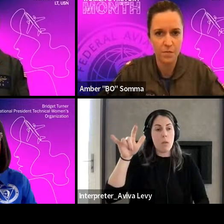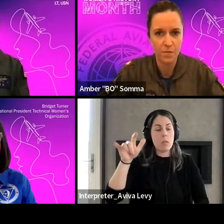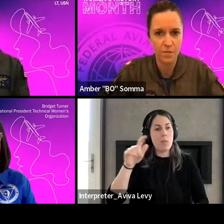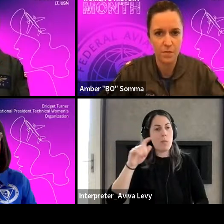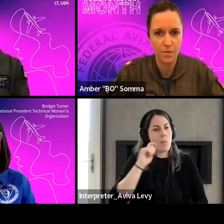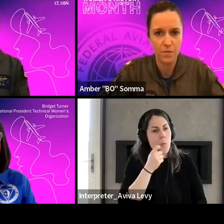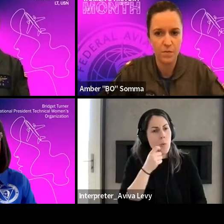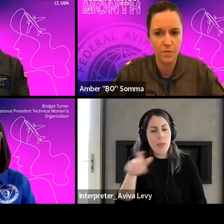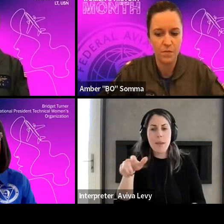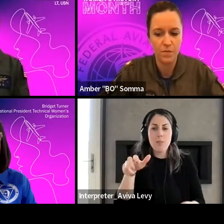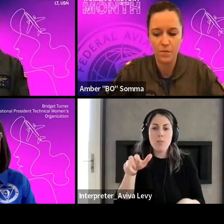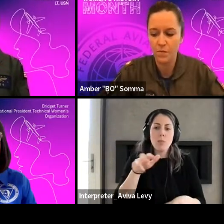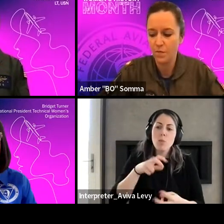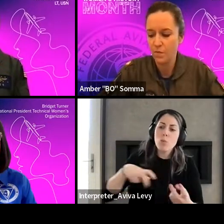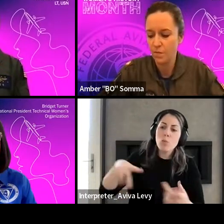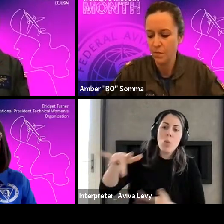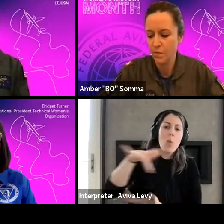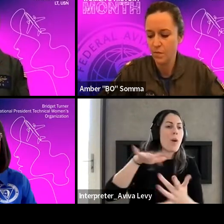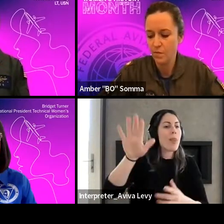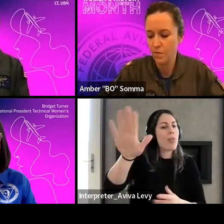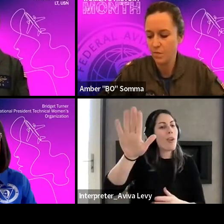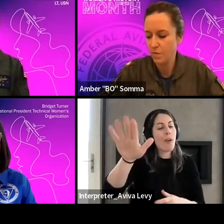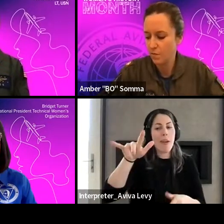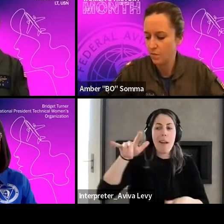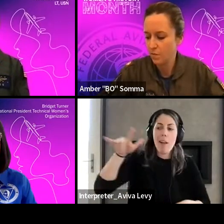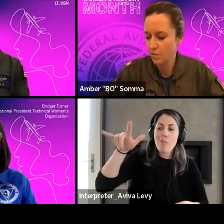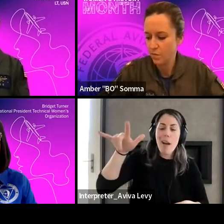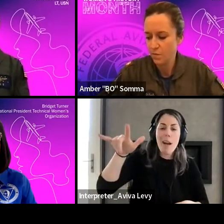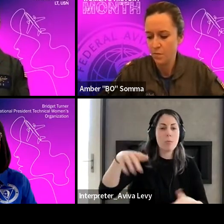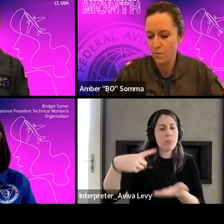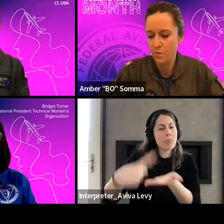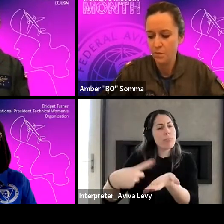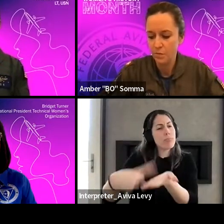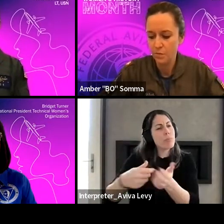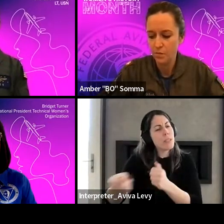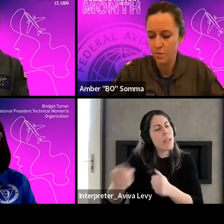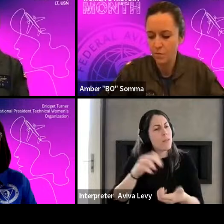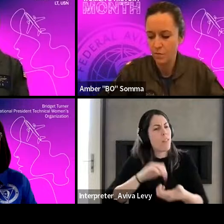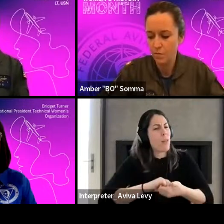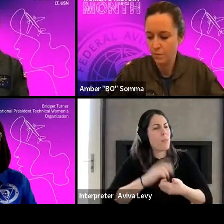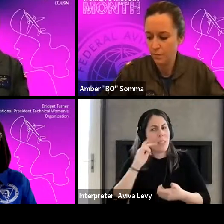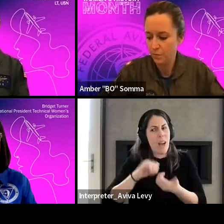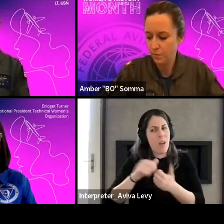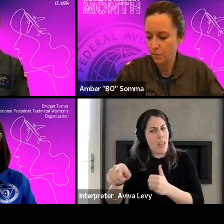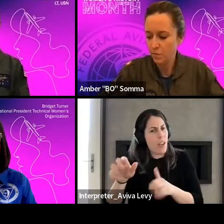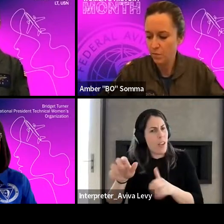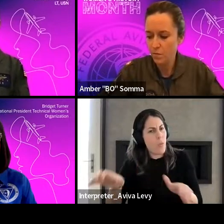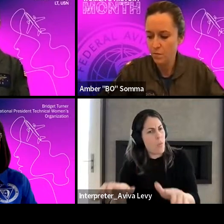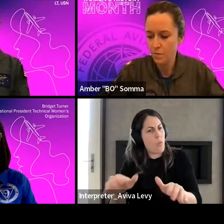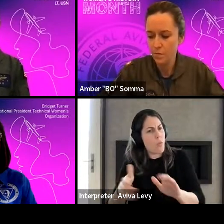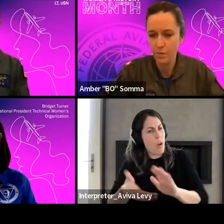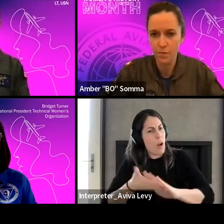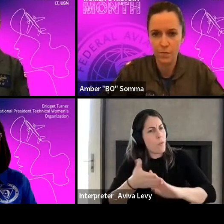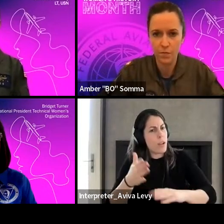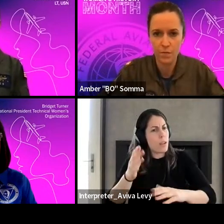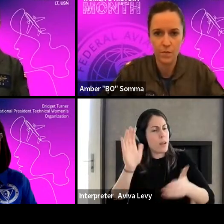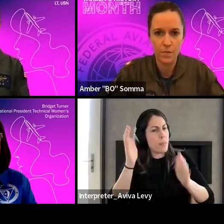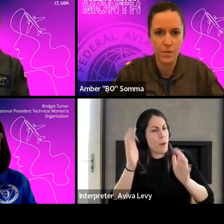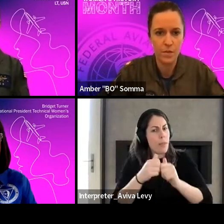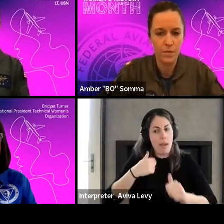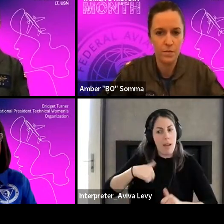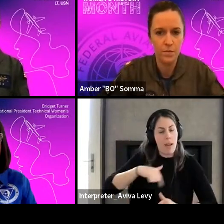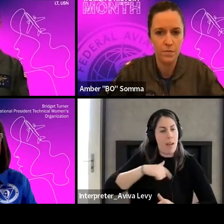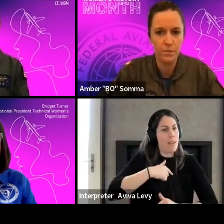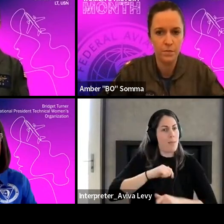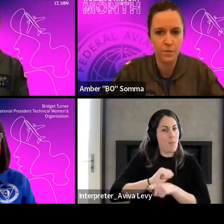of their aircrafts. We got to talk with them, collaborate, and kind of see how they work versus how we work. And then just flying